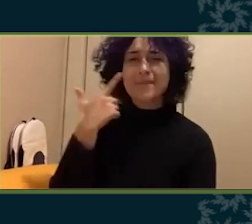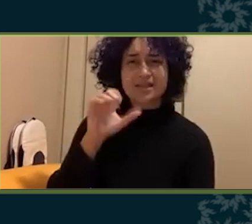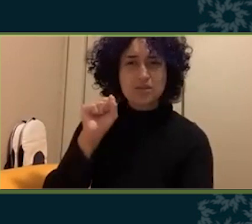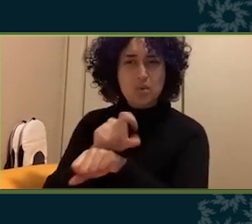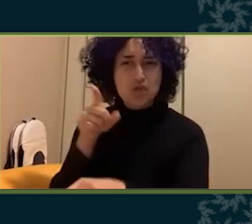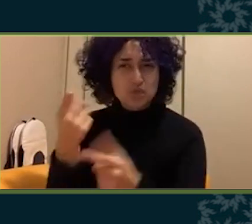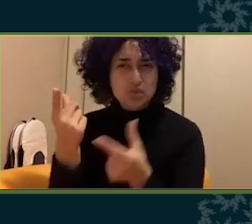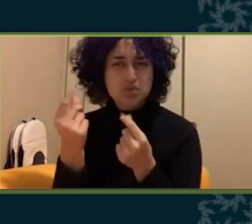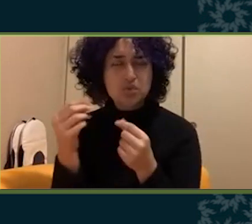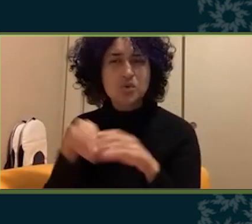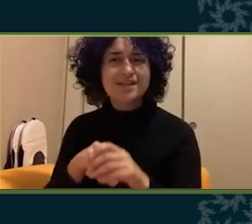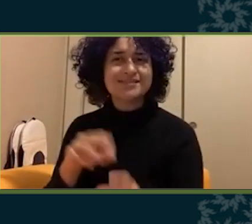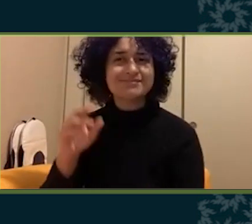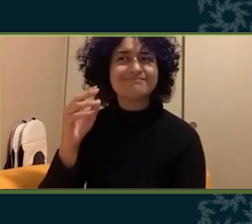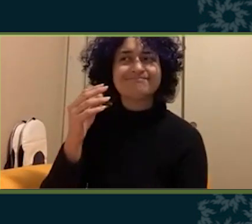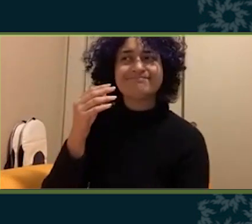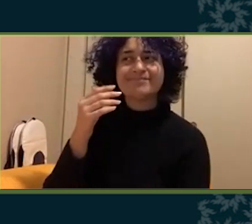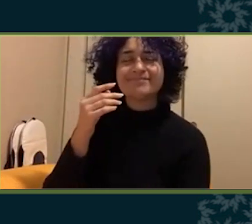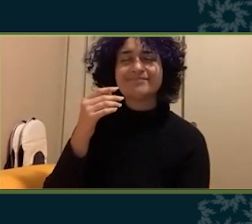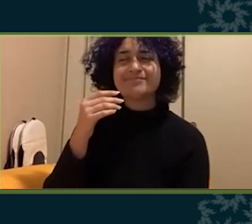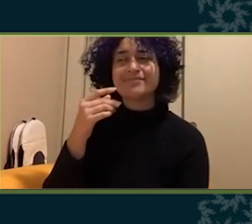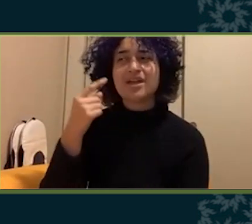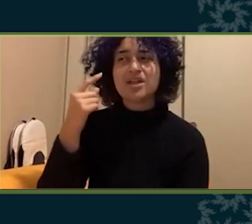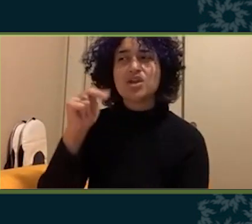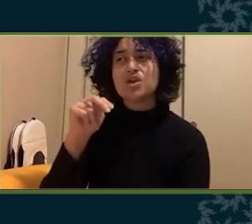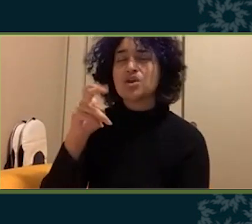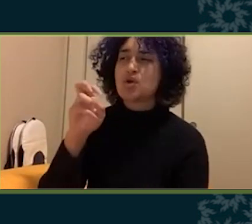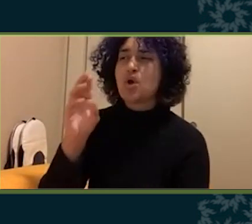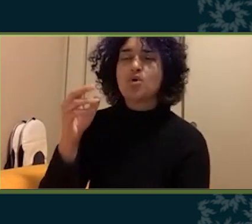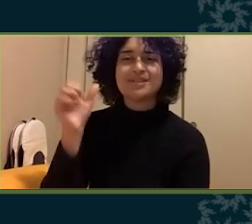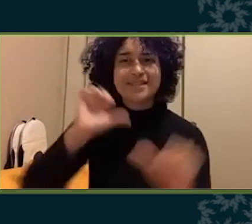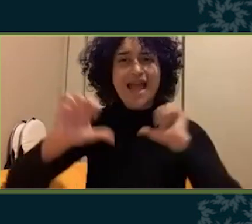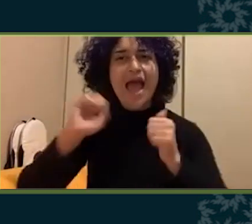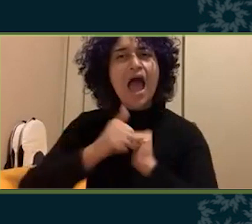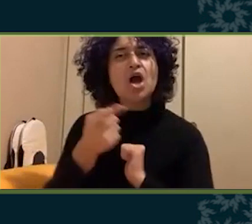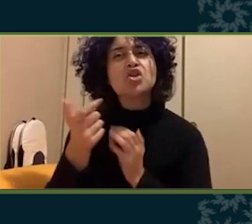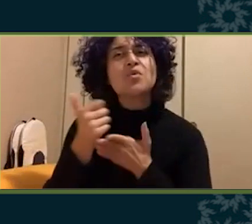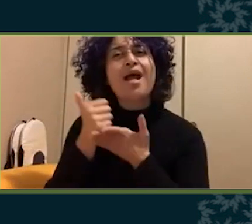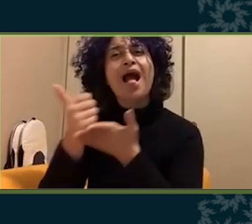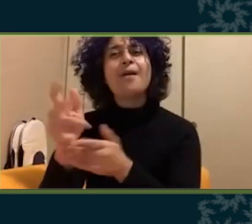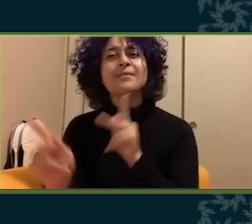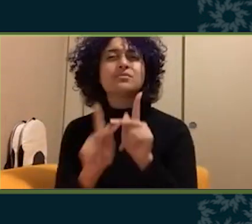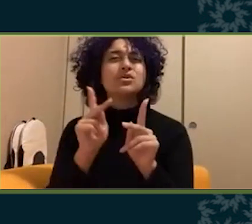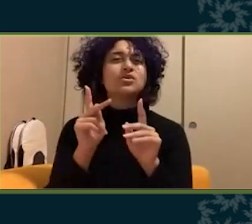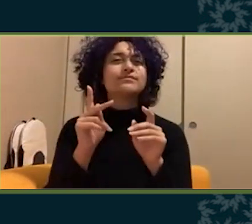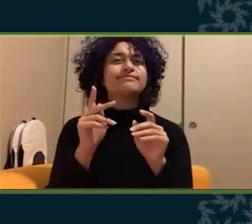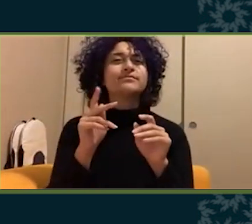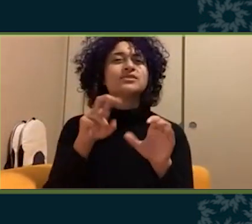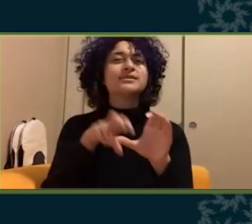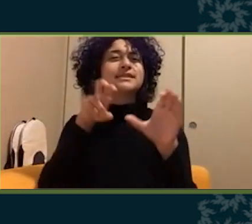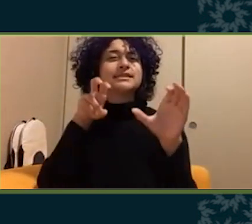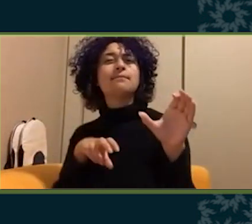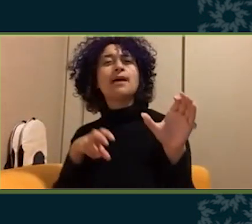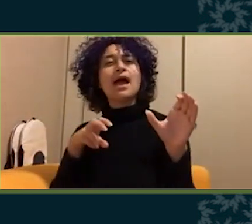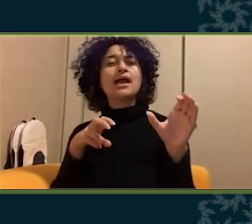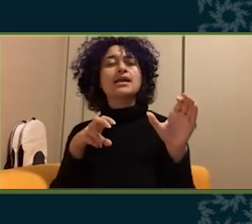neuroscience, psychology, how is it that you get people out of their box, thinking differently, thinking about new